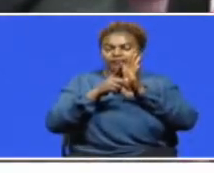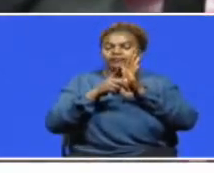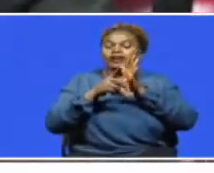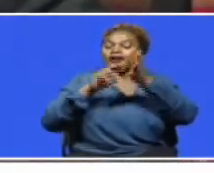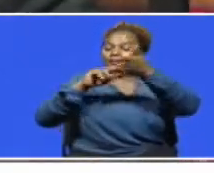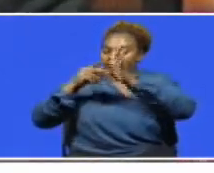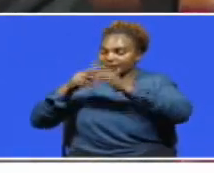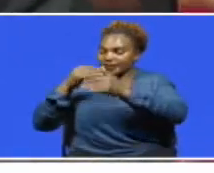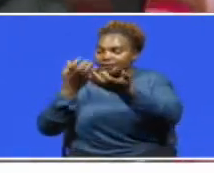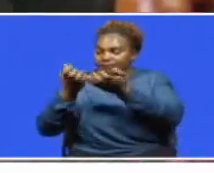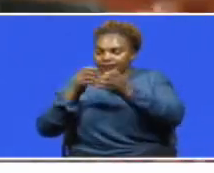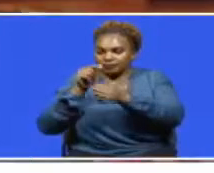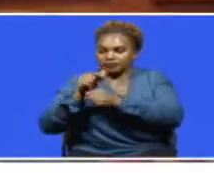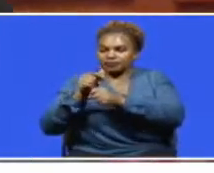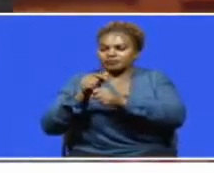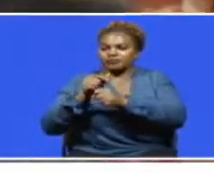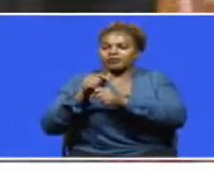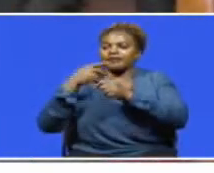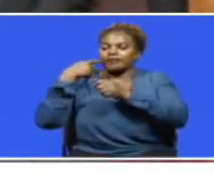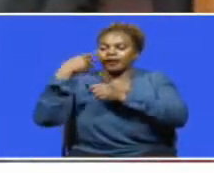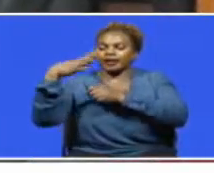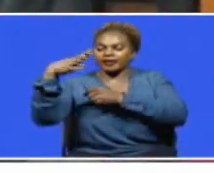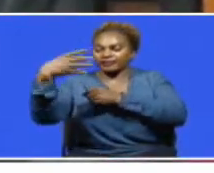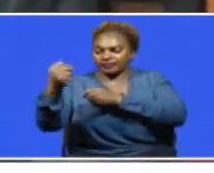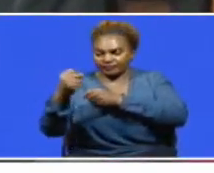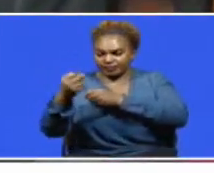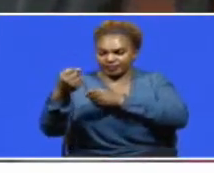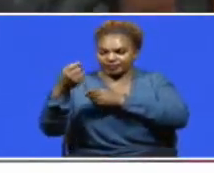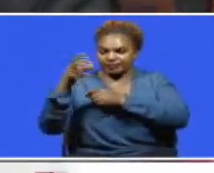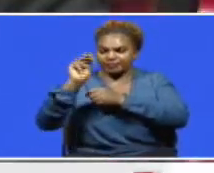investment of almost 150 billion.